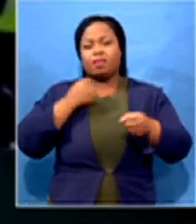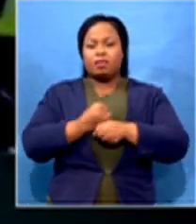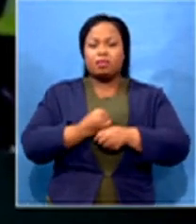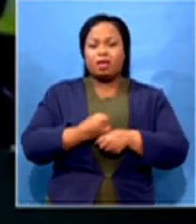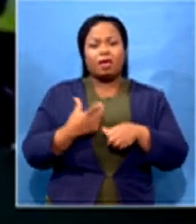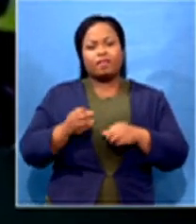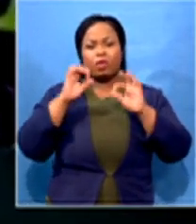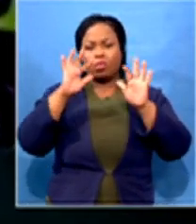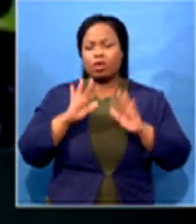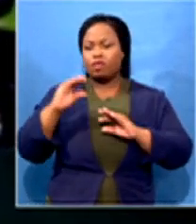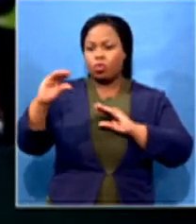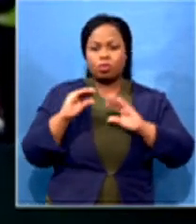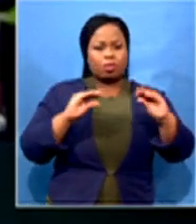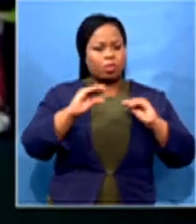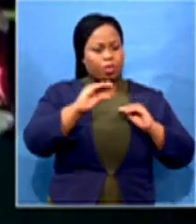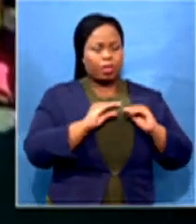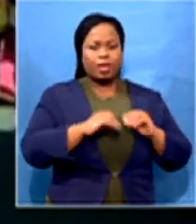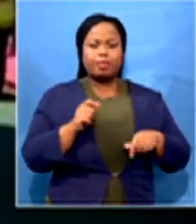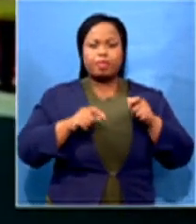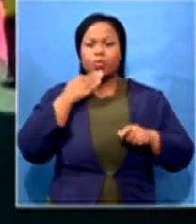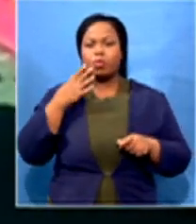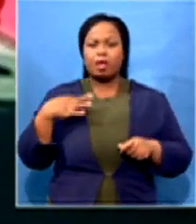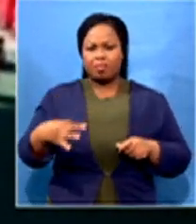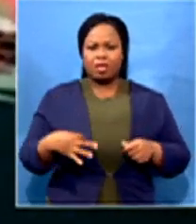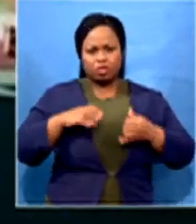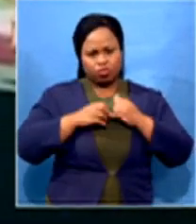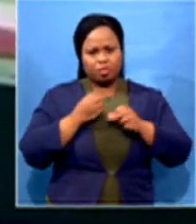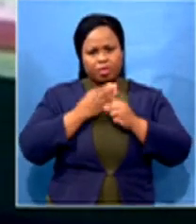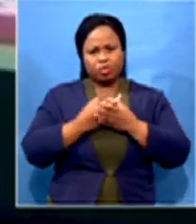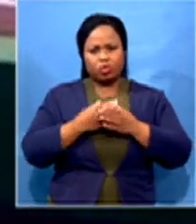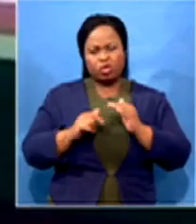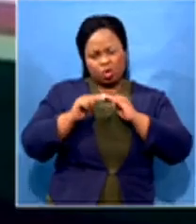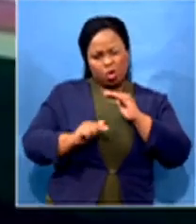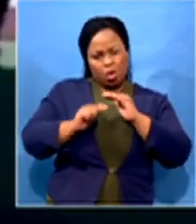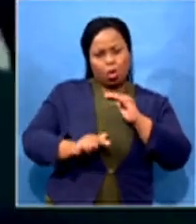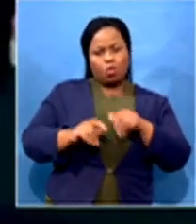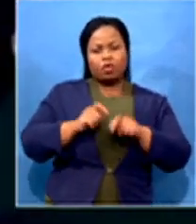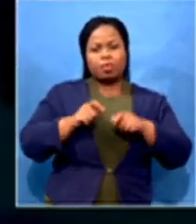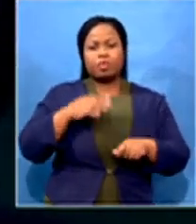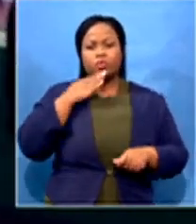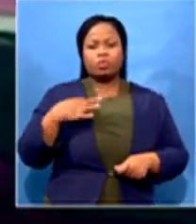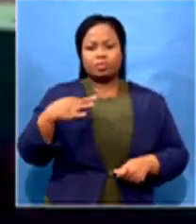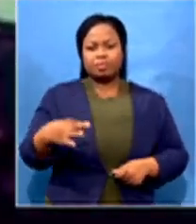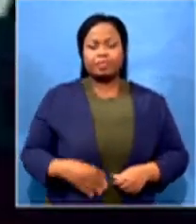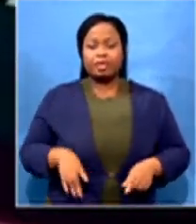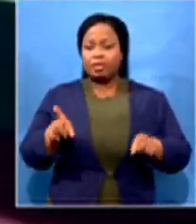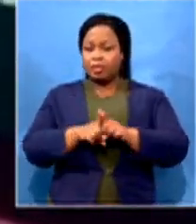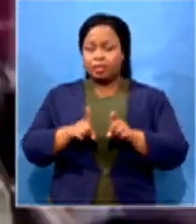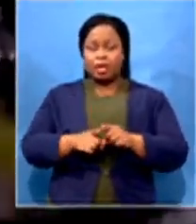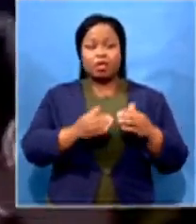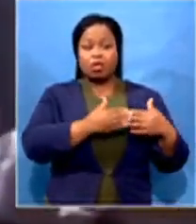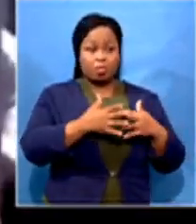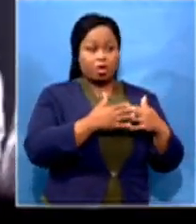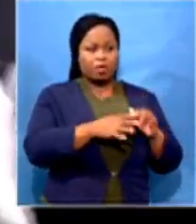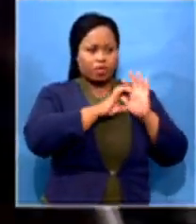wonderful sponsors and the entry fees. And they do try and keep the entry fees as low as possible. Like in the marathon, for example,